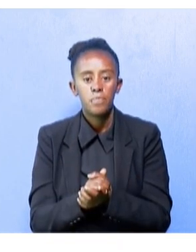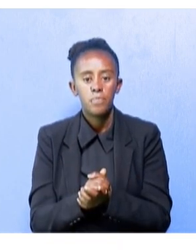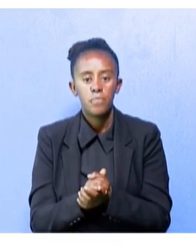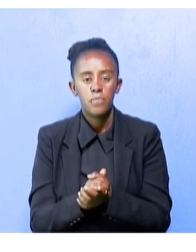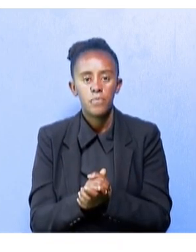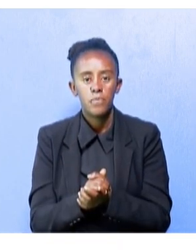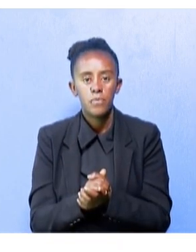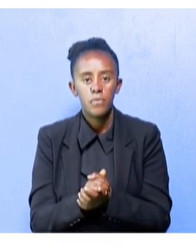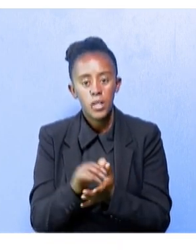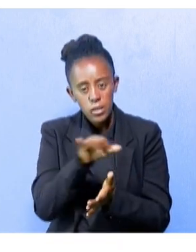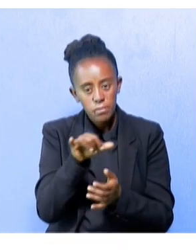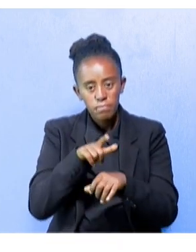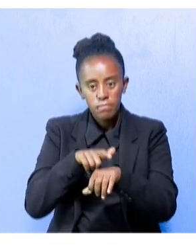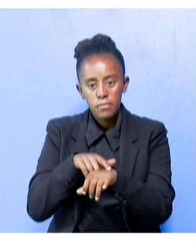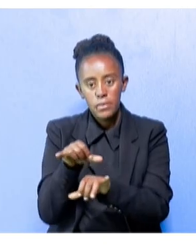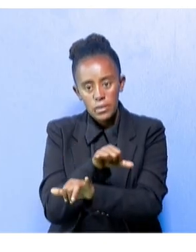simultaneous.